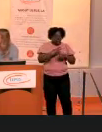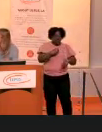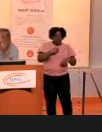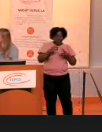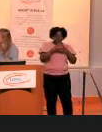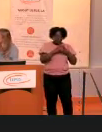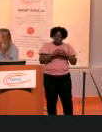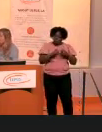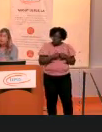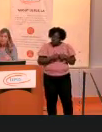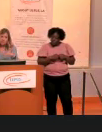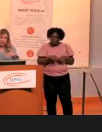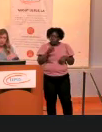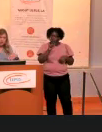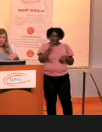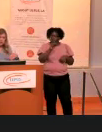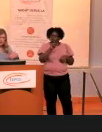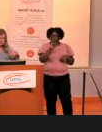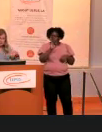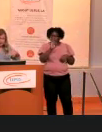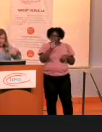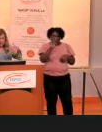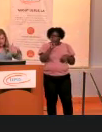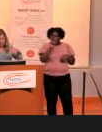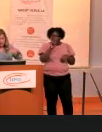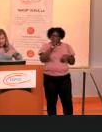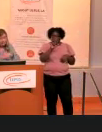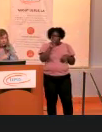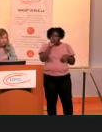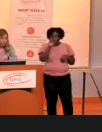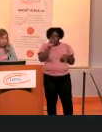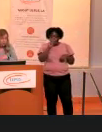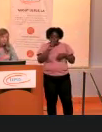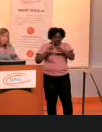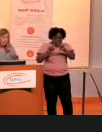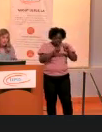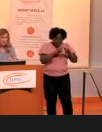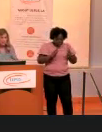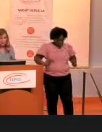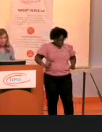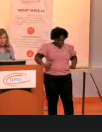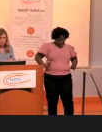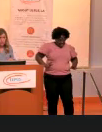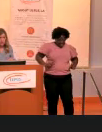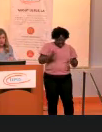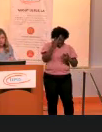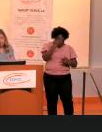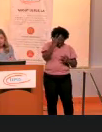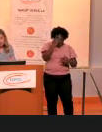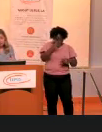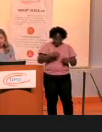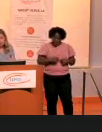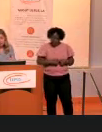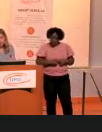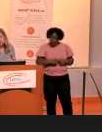Anifrolumab is in phase 3 studies looking at, and this is for nephritis. It's already FDA approved for